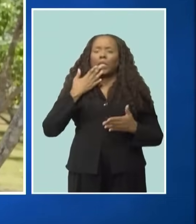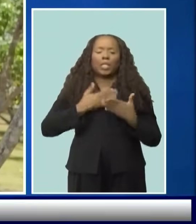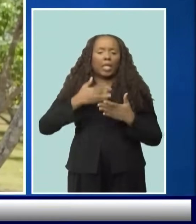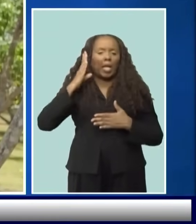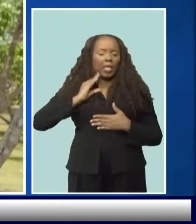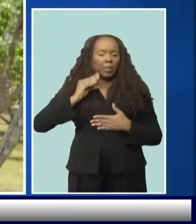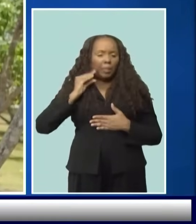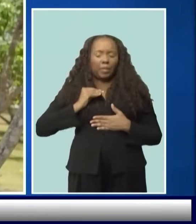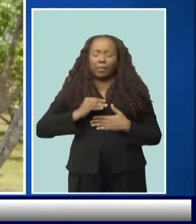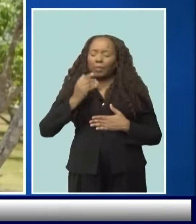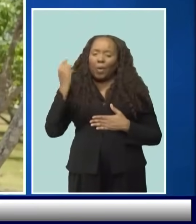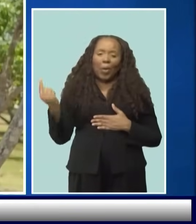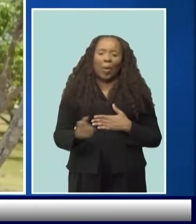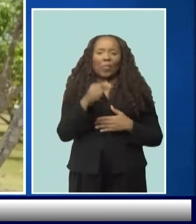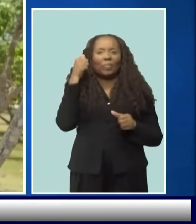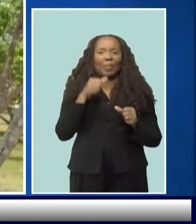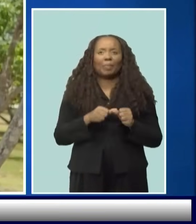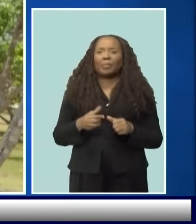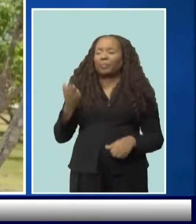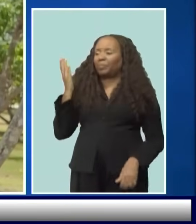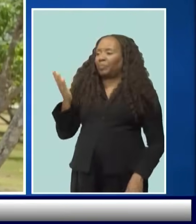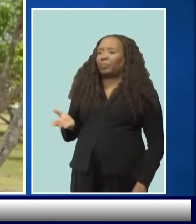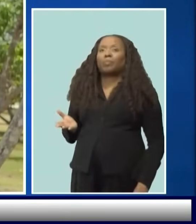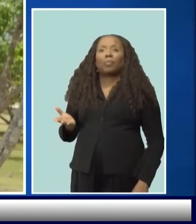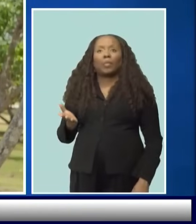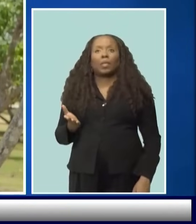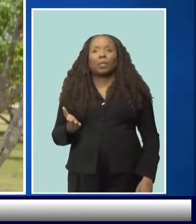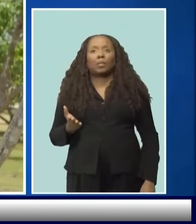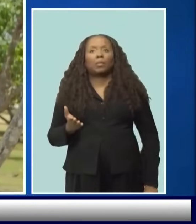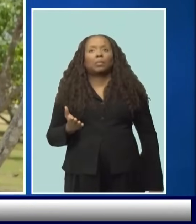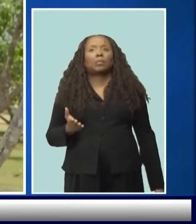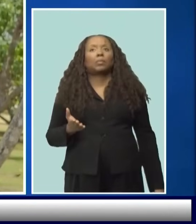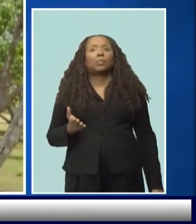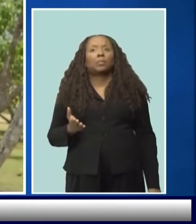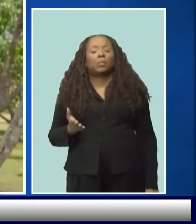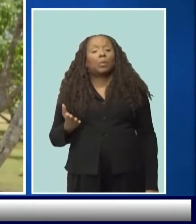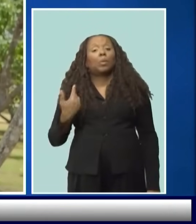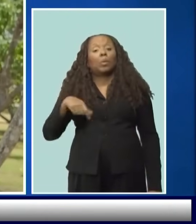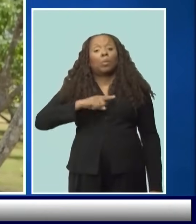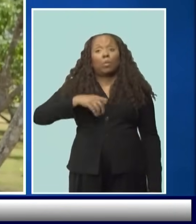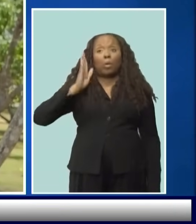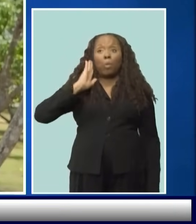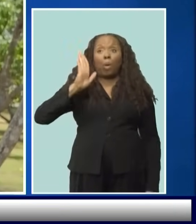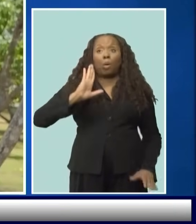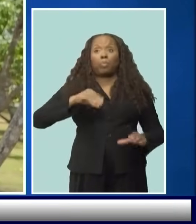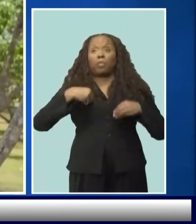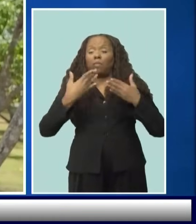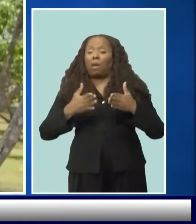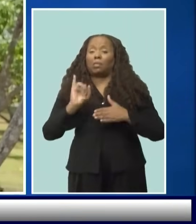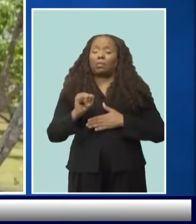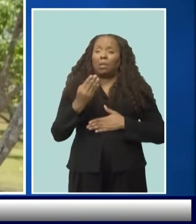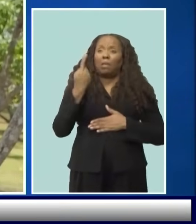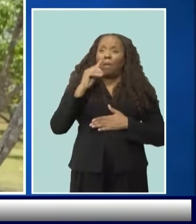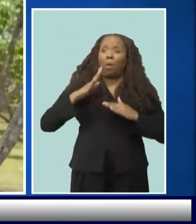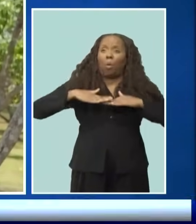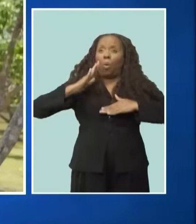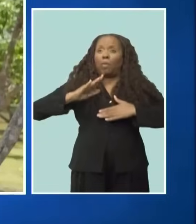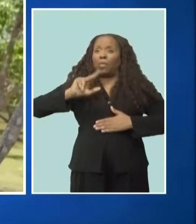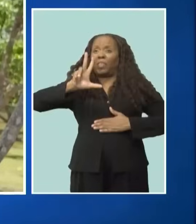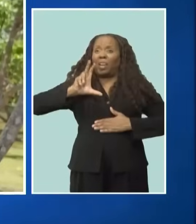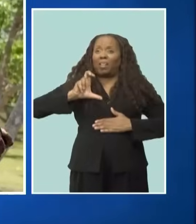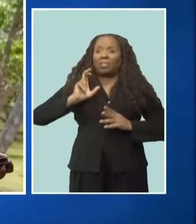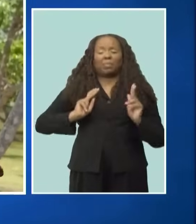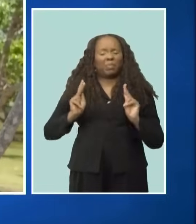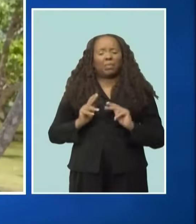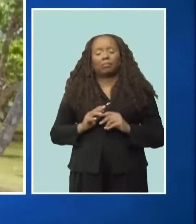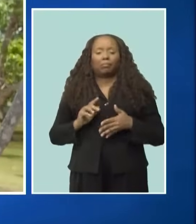jobs from this event single-handedly for over 300 people, whether it be persons who are selling clothes,